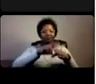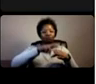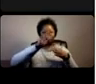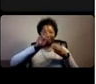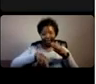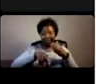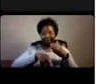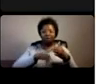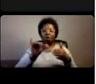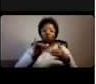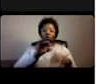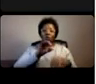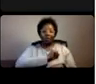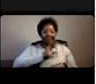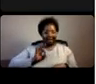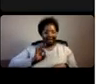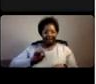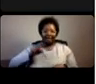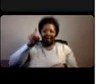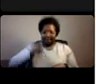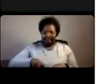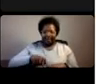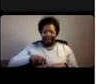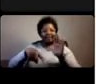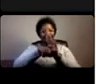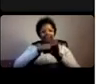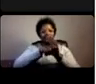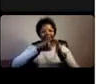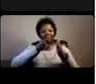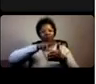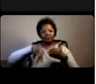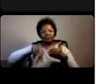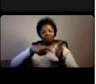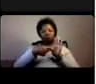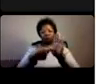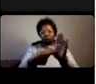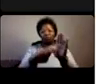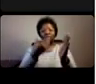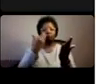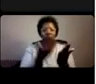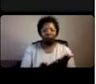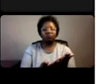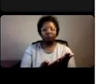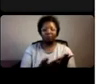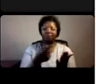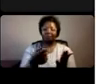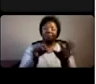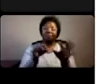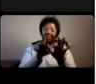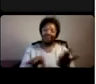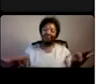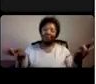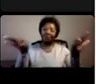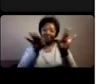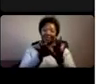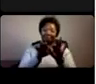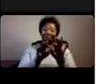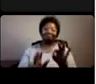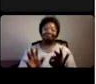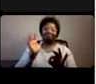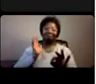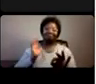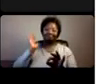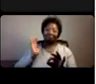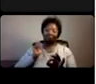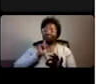our staff. This is a large-scale effort, one of the largest testing efforts we've had, but we believe it's an